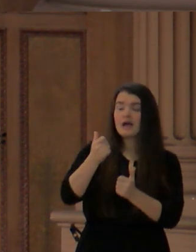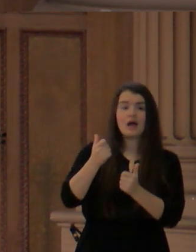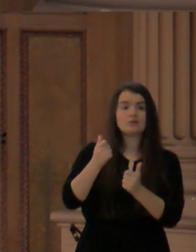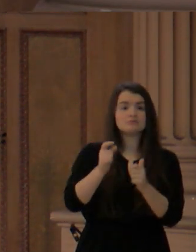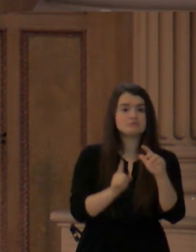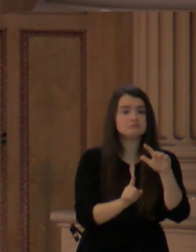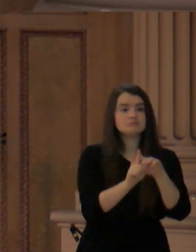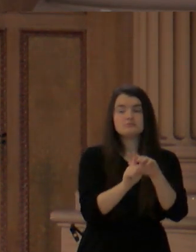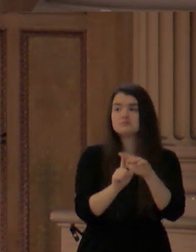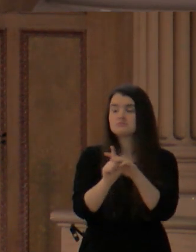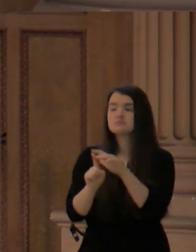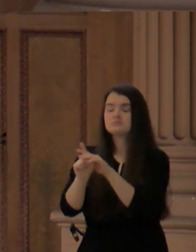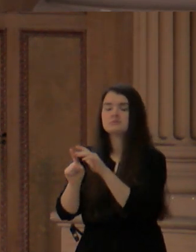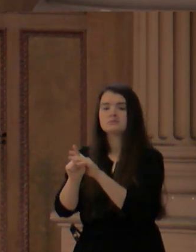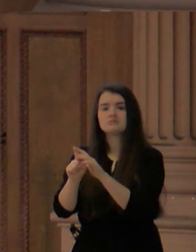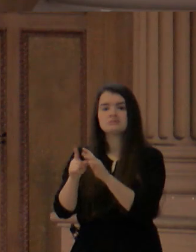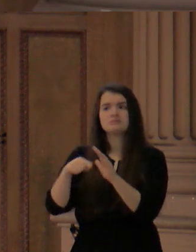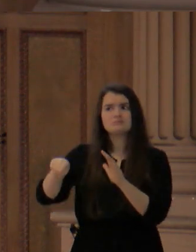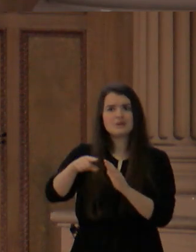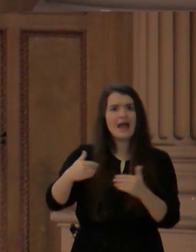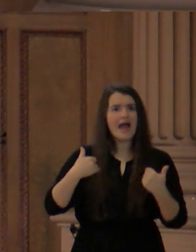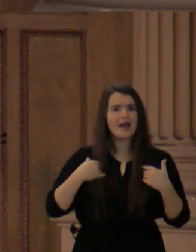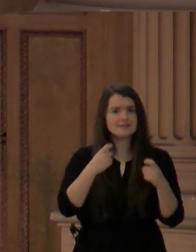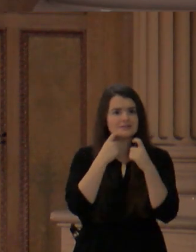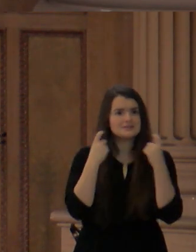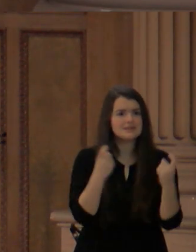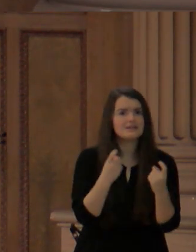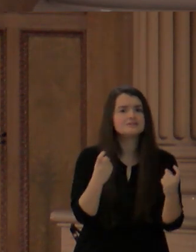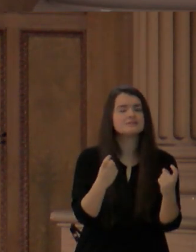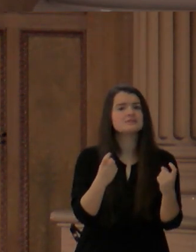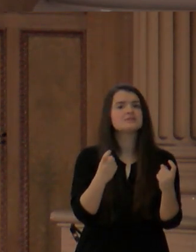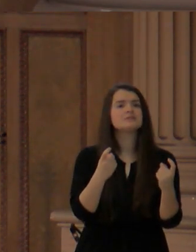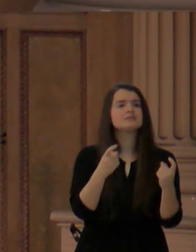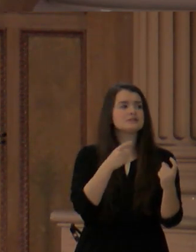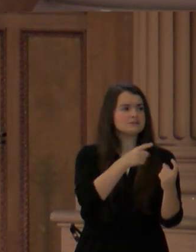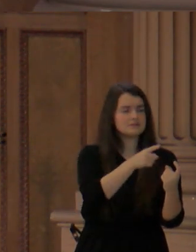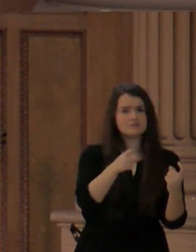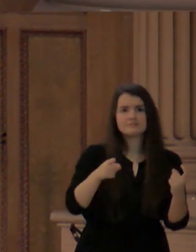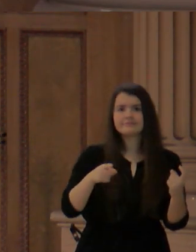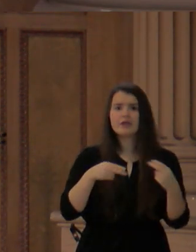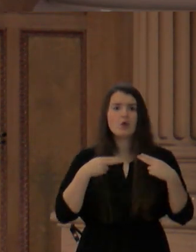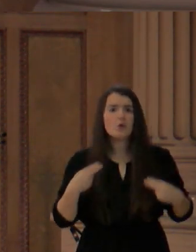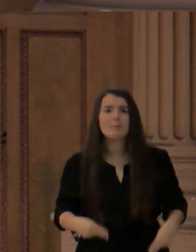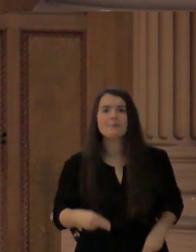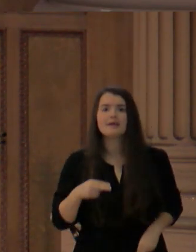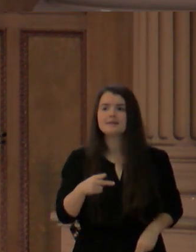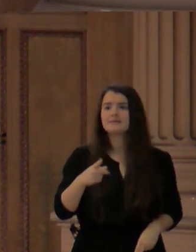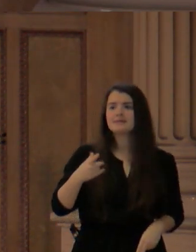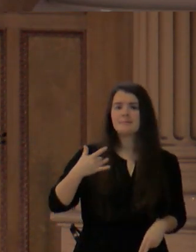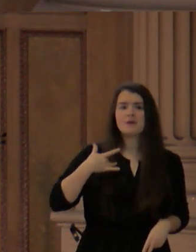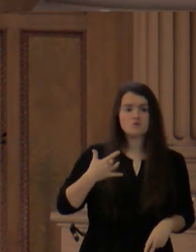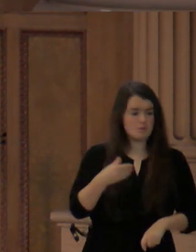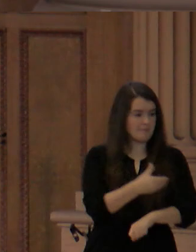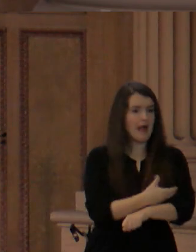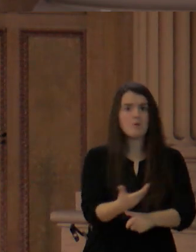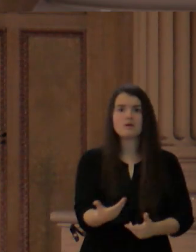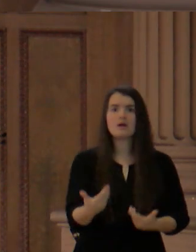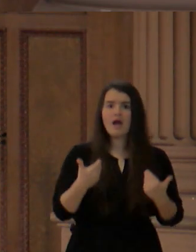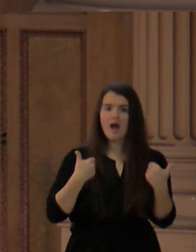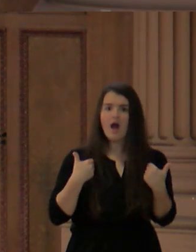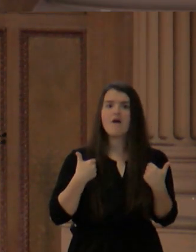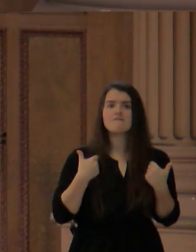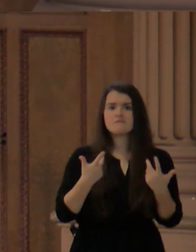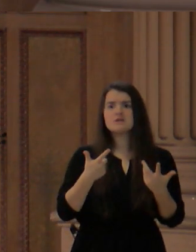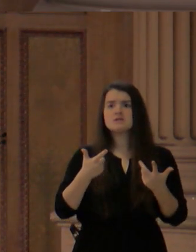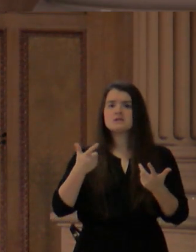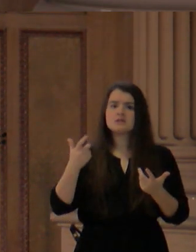they had sin growing in their heart and then you gave them power they had unfettered power now and they did all kinds of damage just like many of us would do